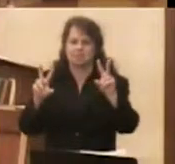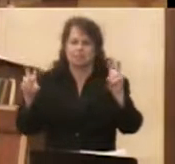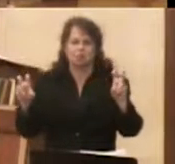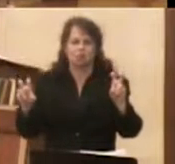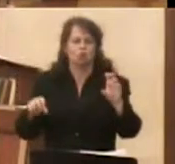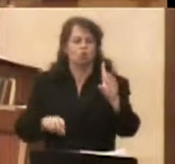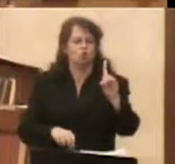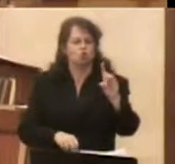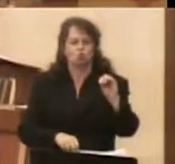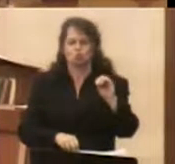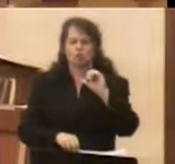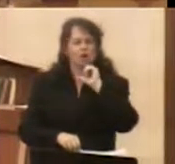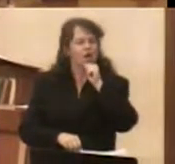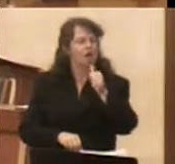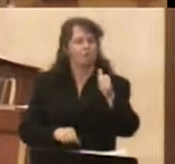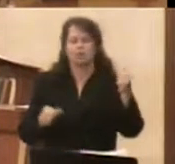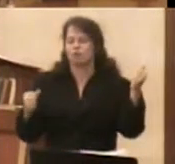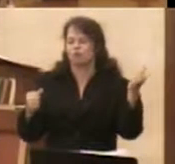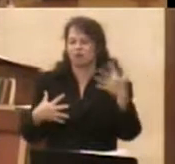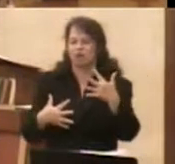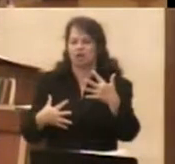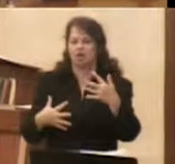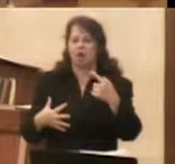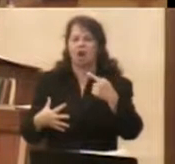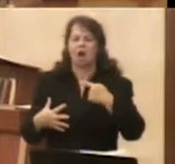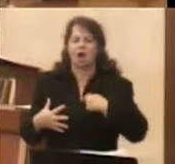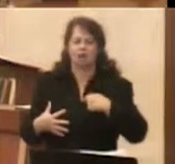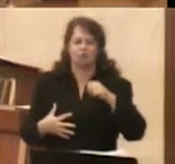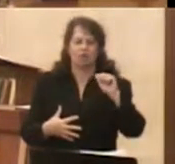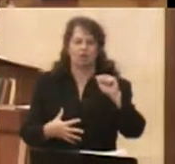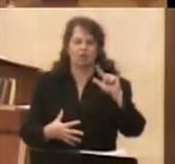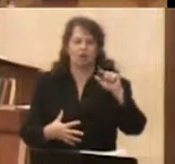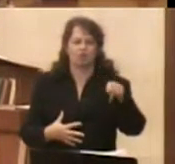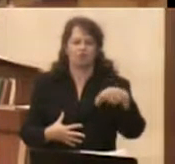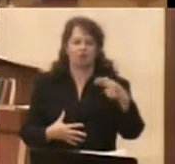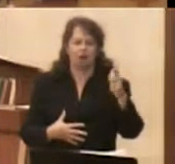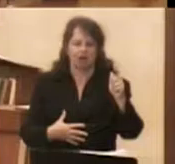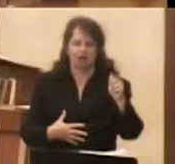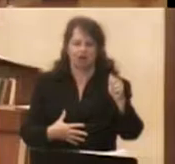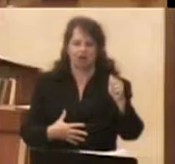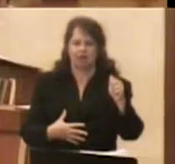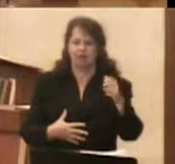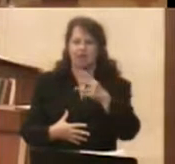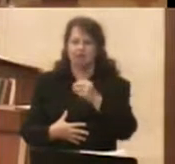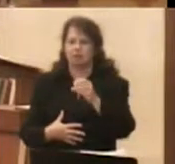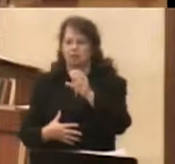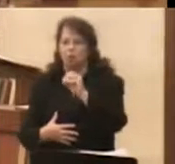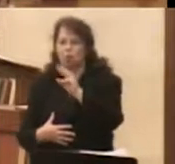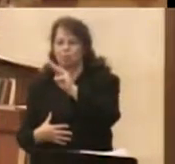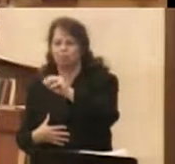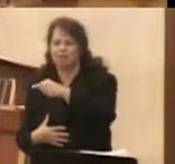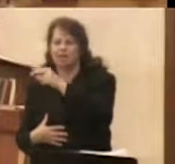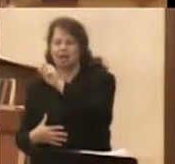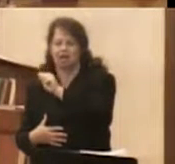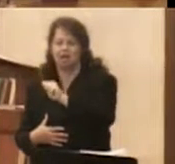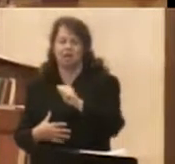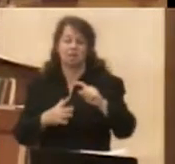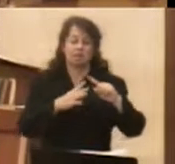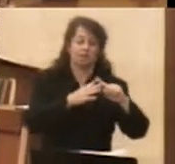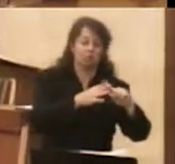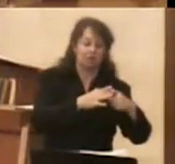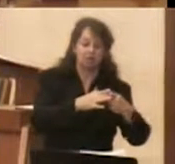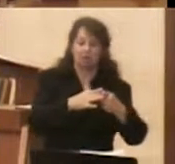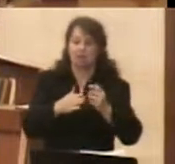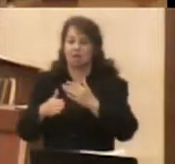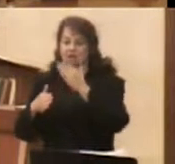be afraid. I am the Alpha and the Omega. I am the beginning and the end." Here is